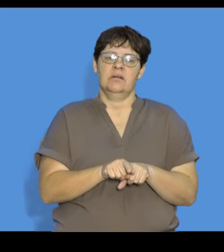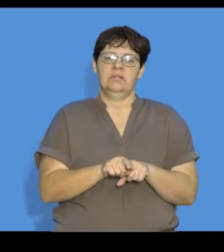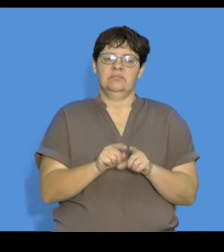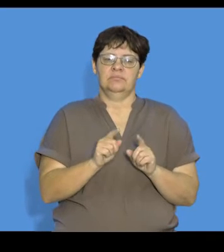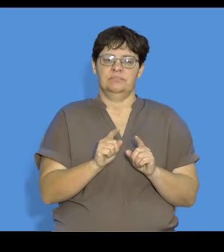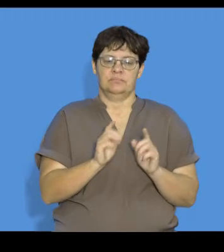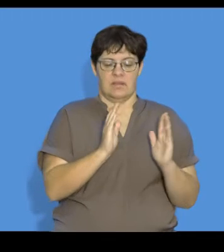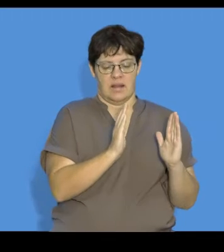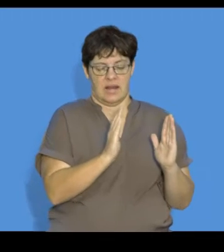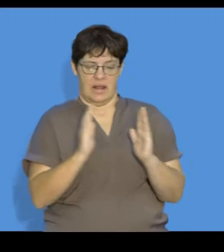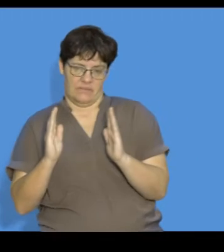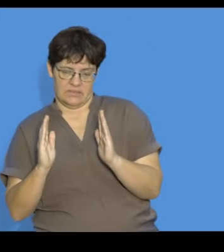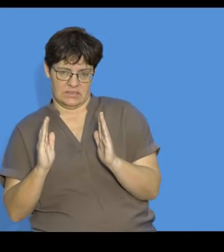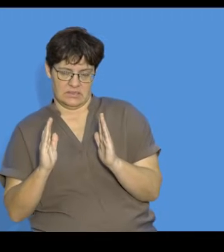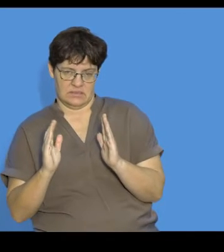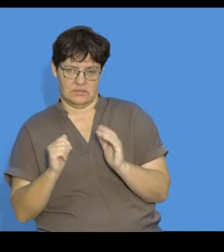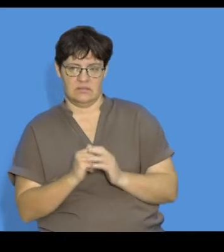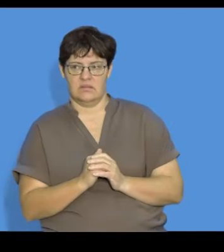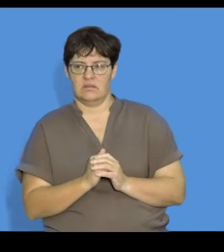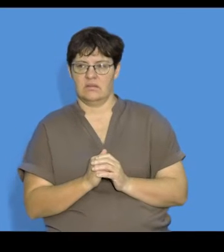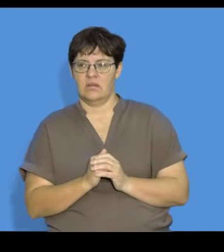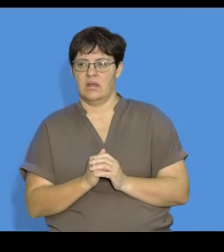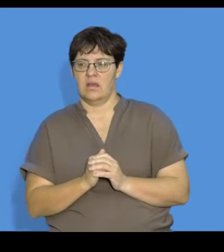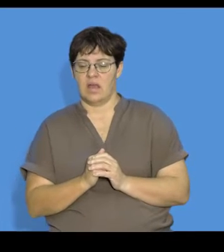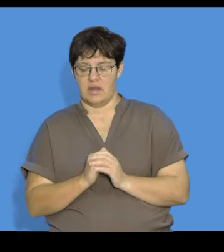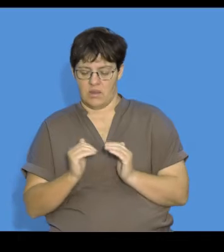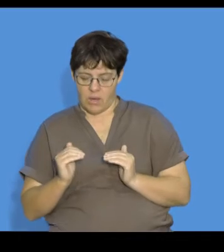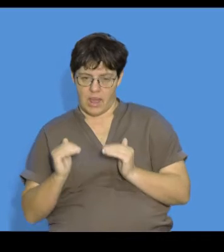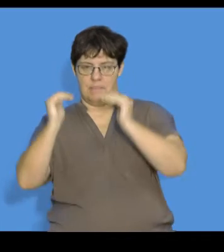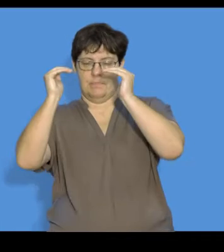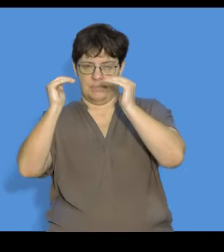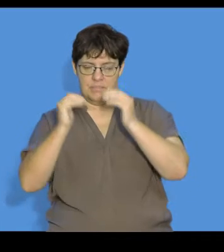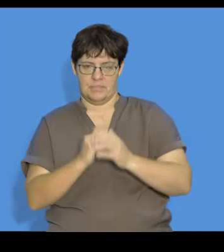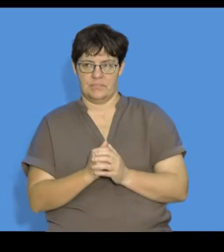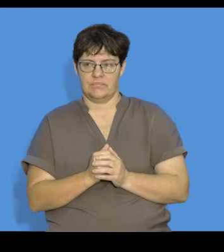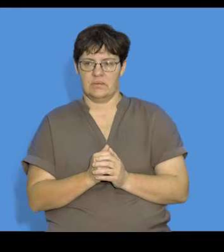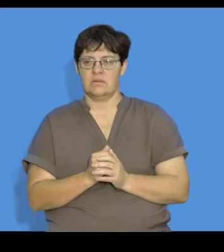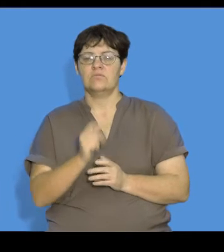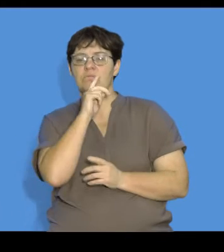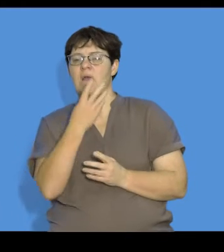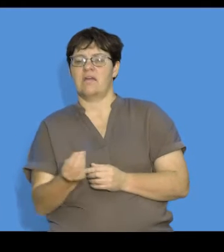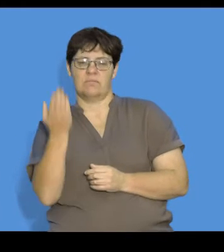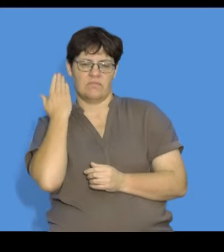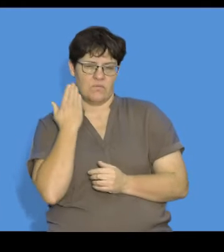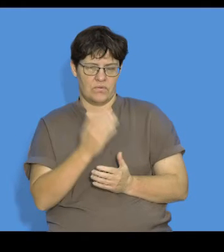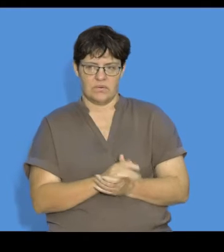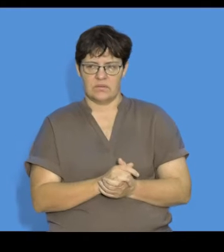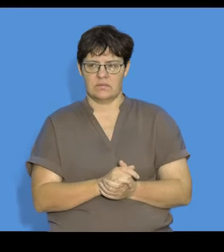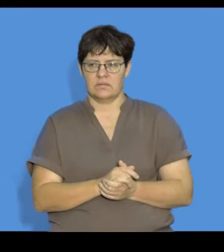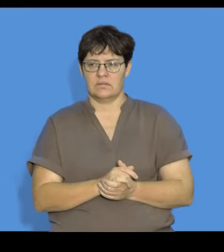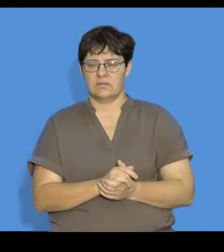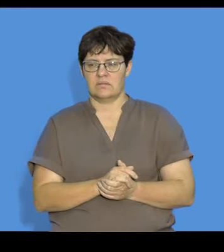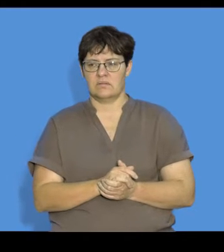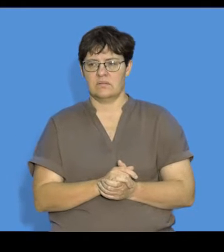to shift the graph 1 unit left and 3 units up. So just to go back to what we had,